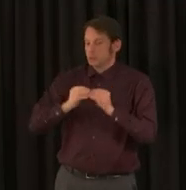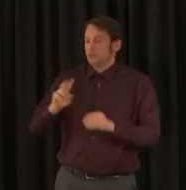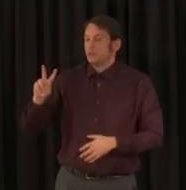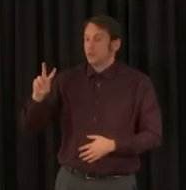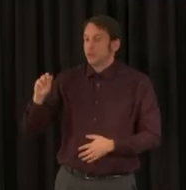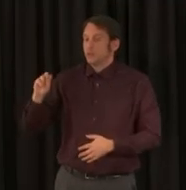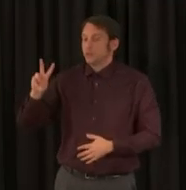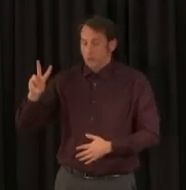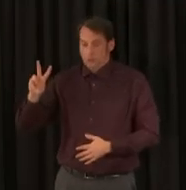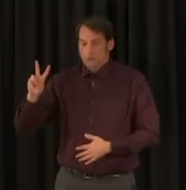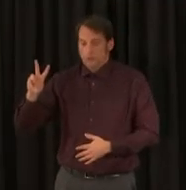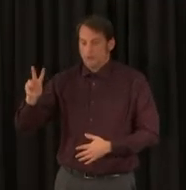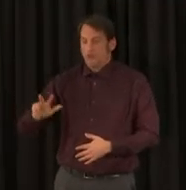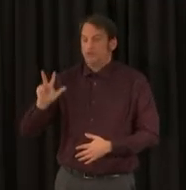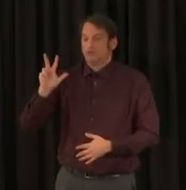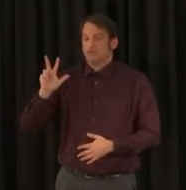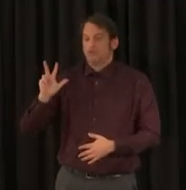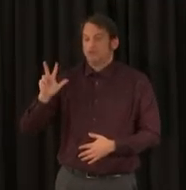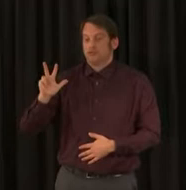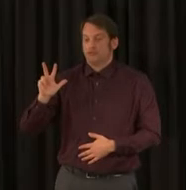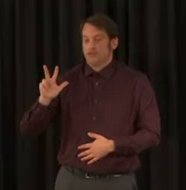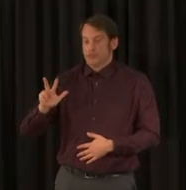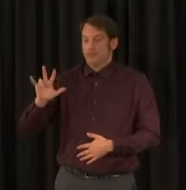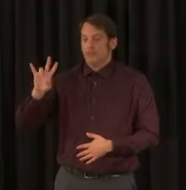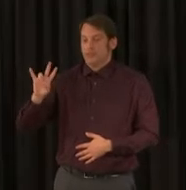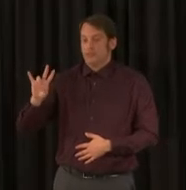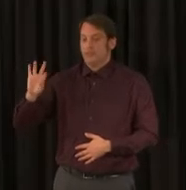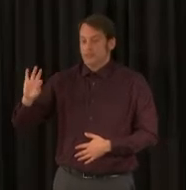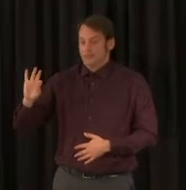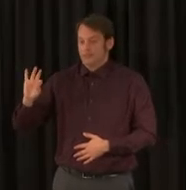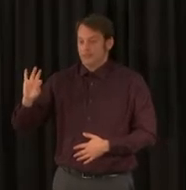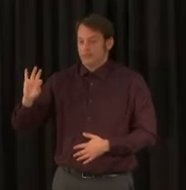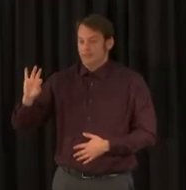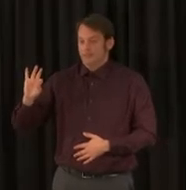202-379-1897. Again, Linda Curry at the DC Chamber. It's